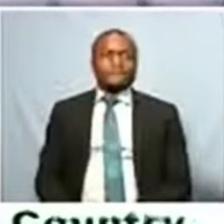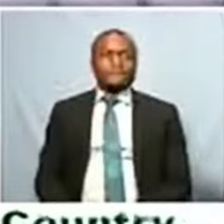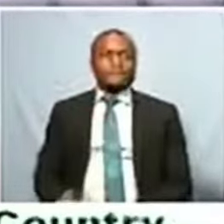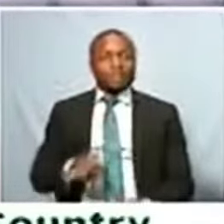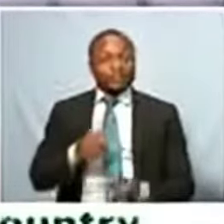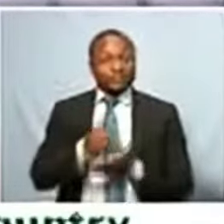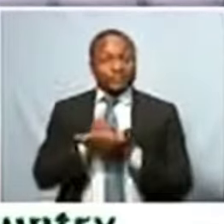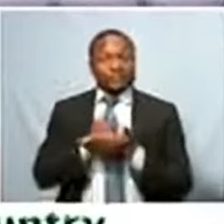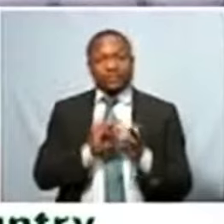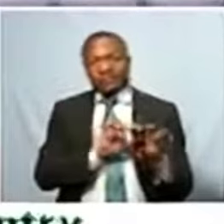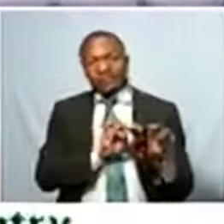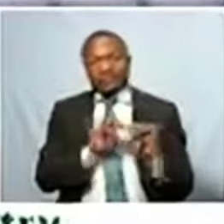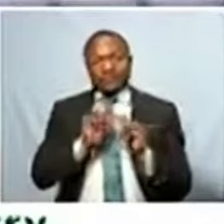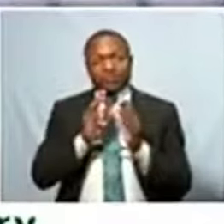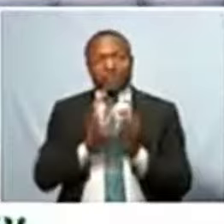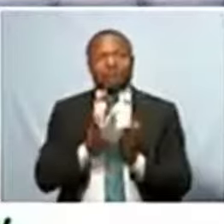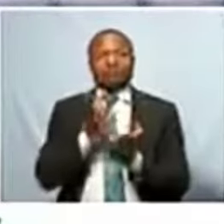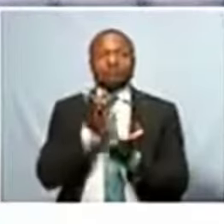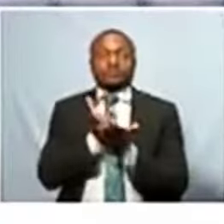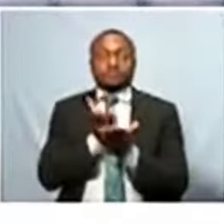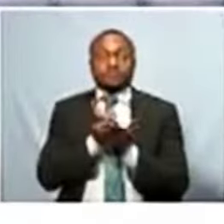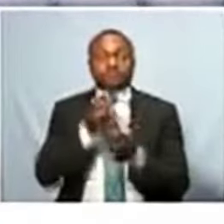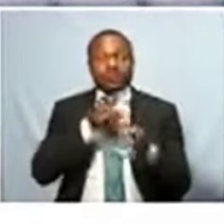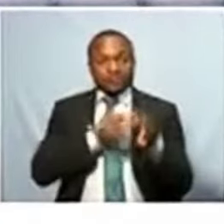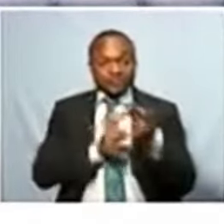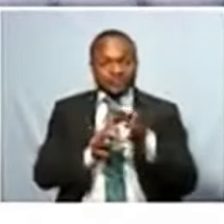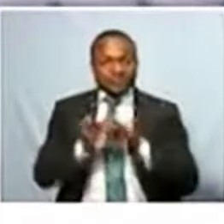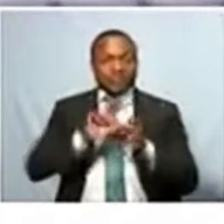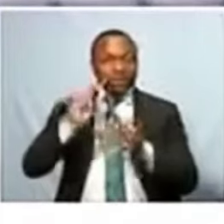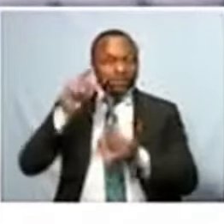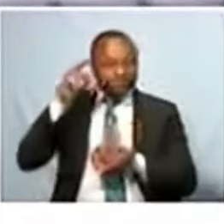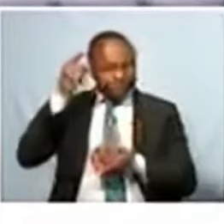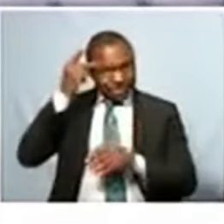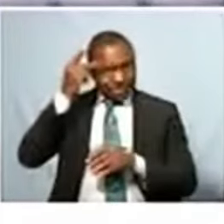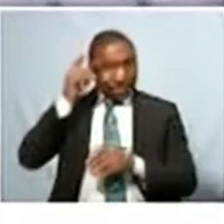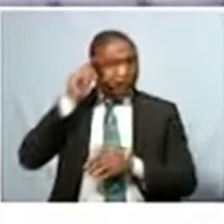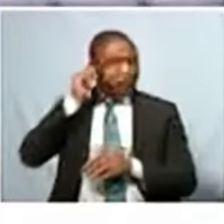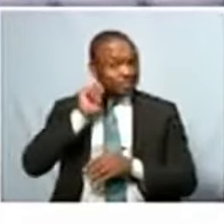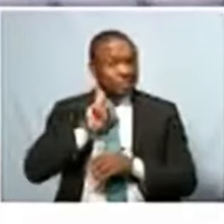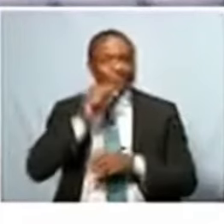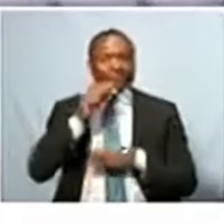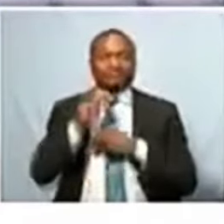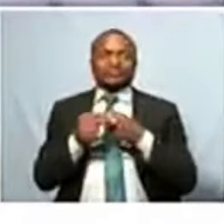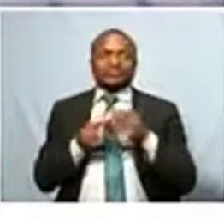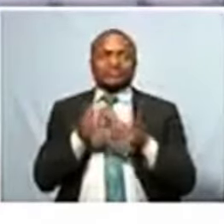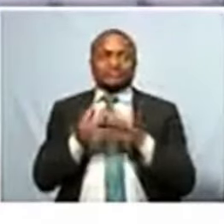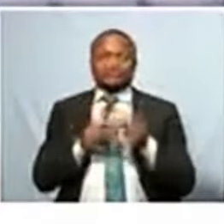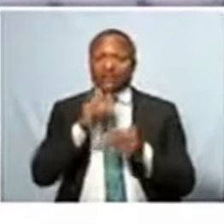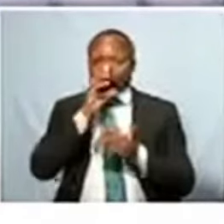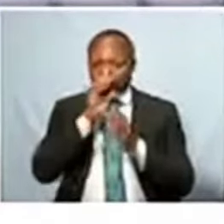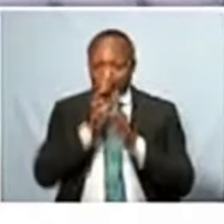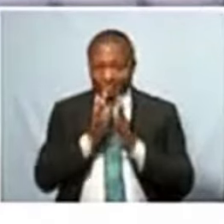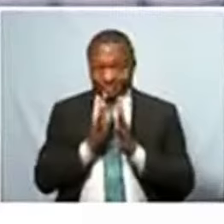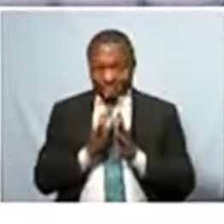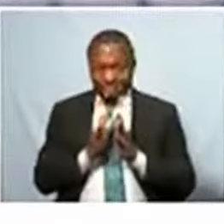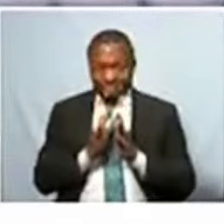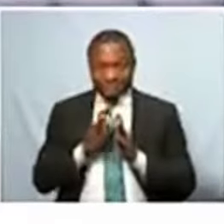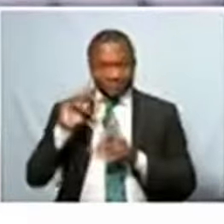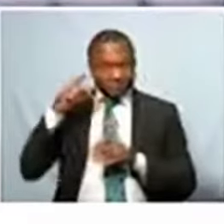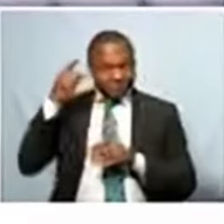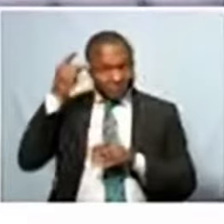help the mover of the motion describe what political intolerance is. So, Madam Speaker,